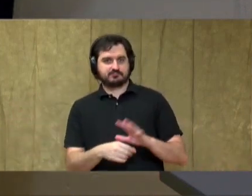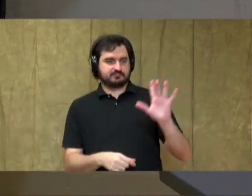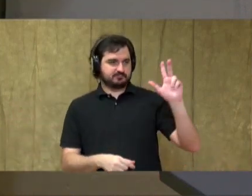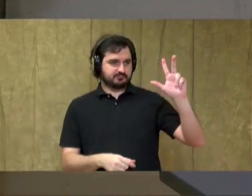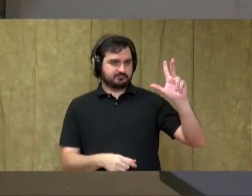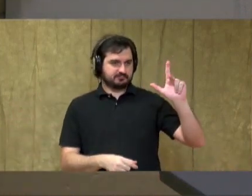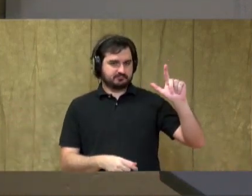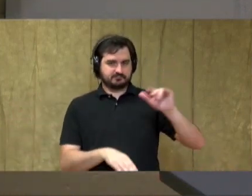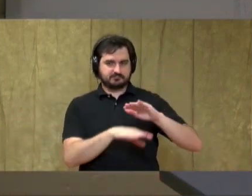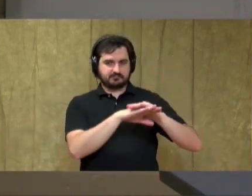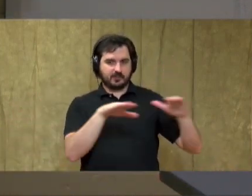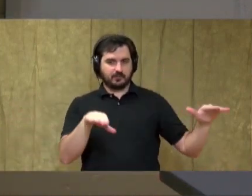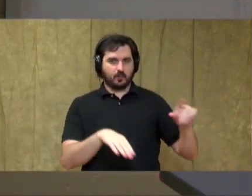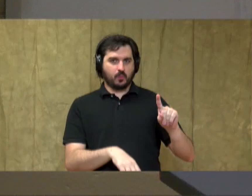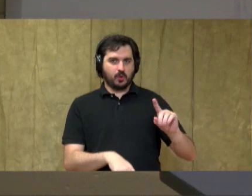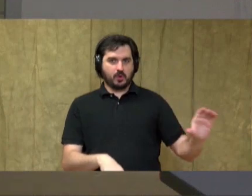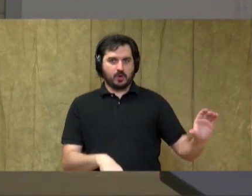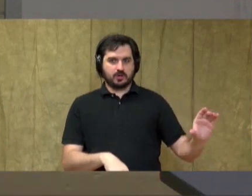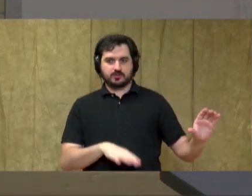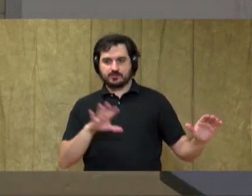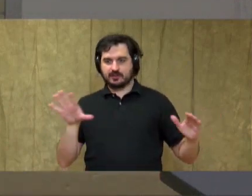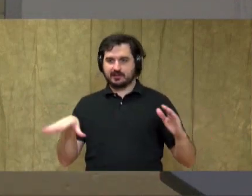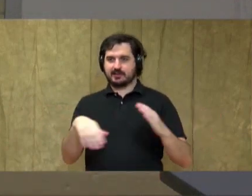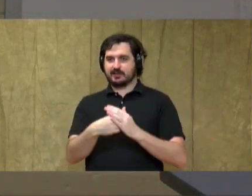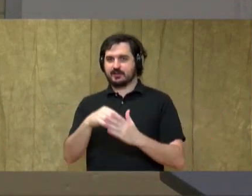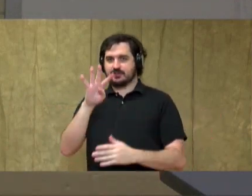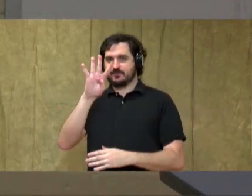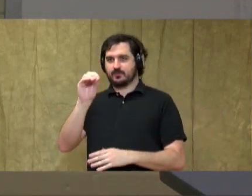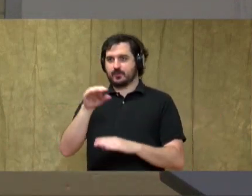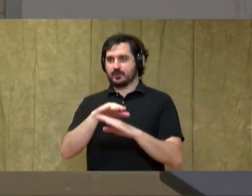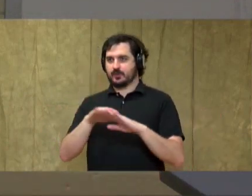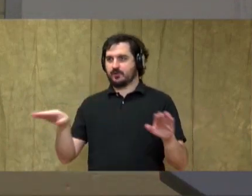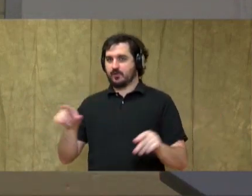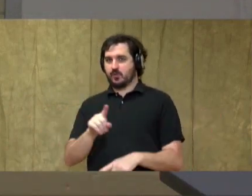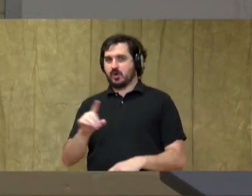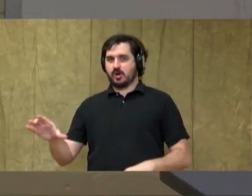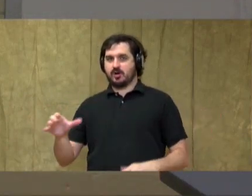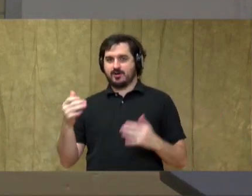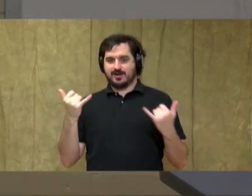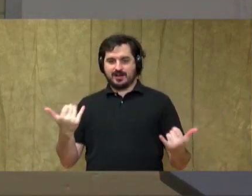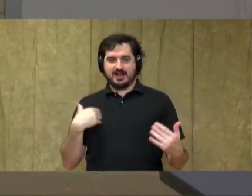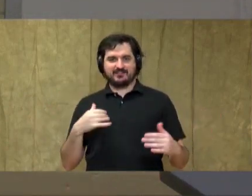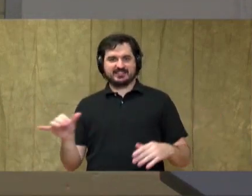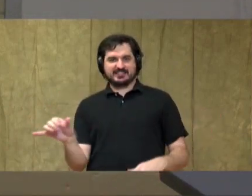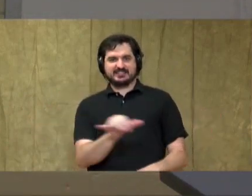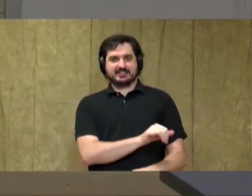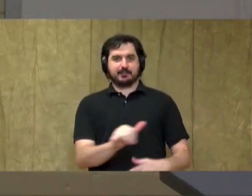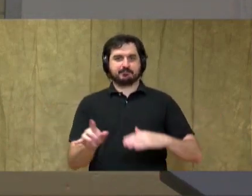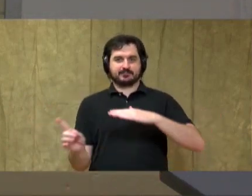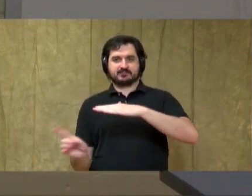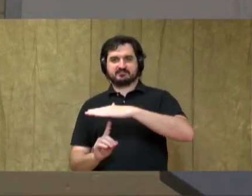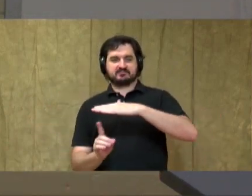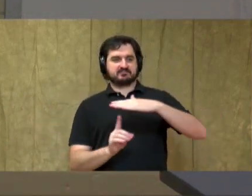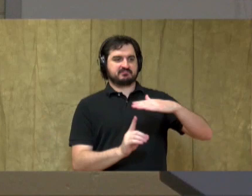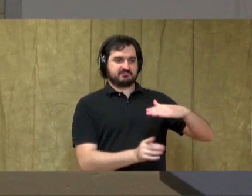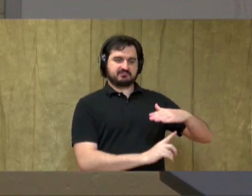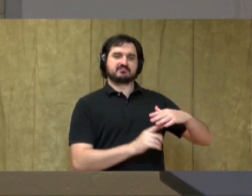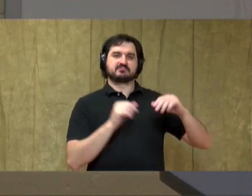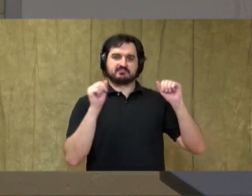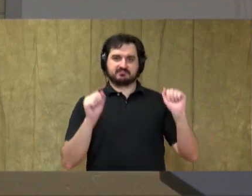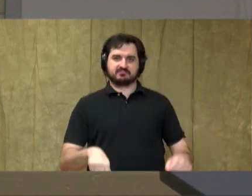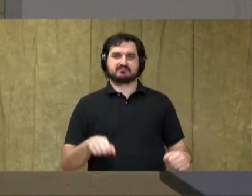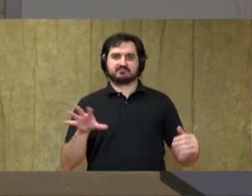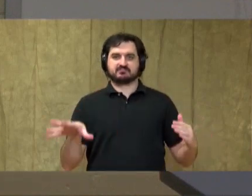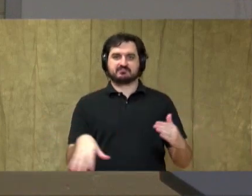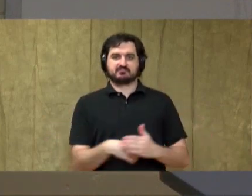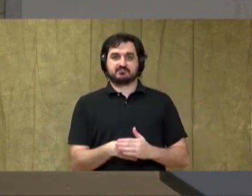fractions. Remember, we can't add our fractions if they have different denominators. We have to convert one of them so that they have the